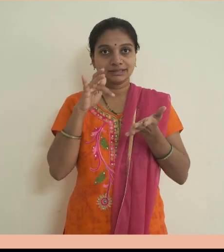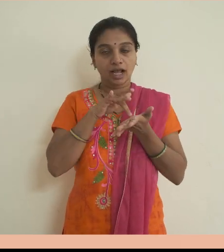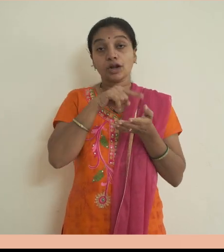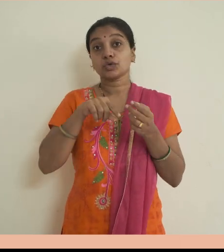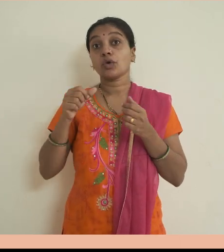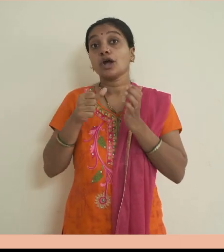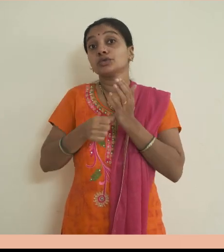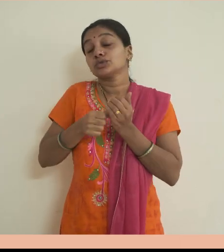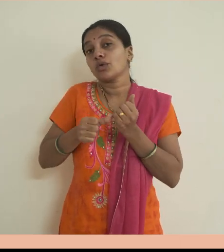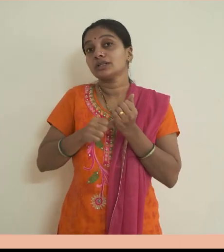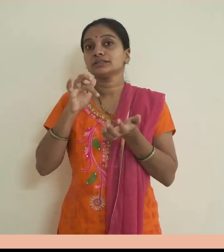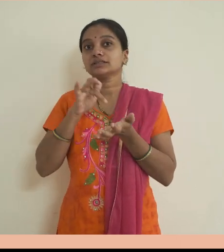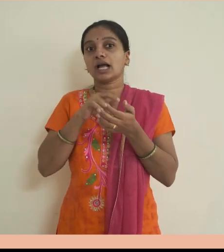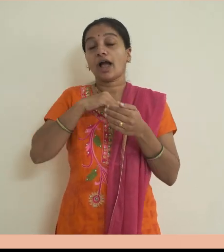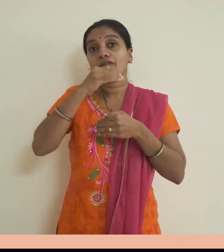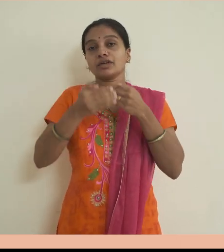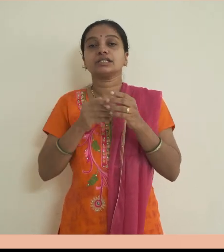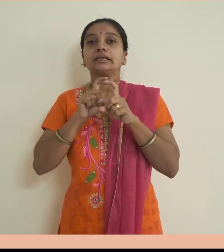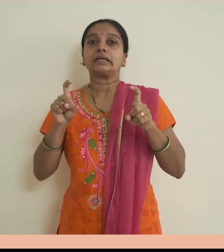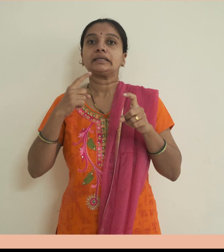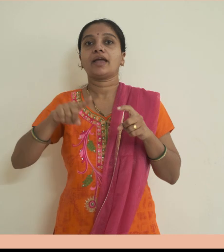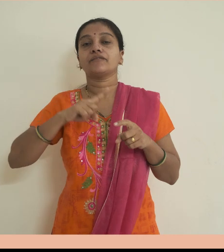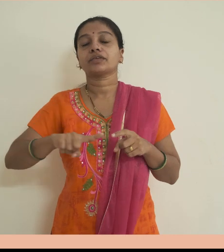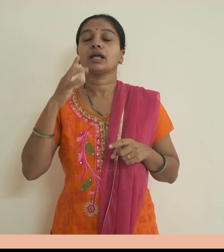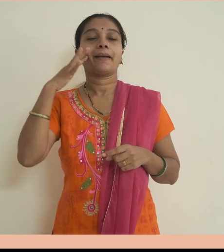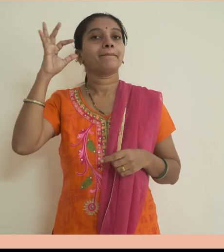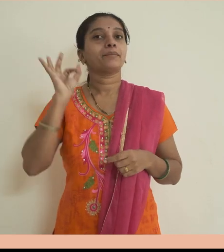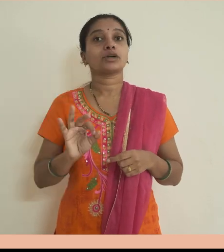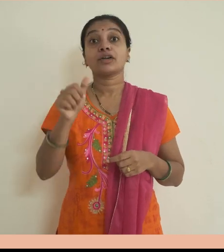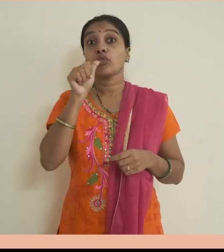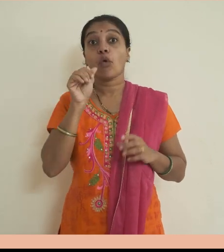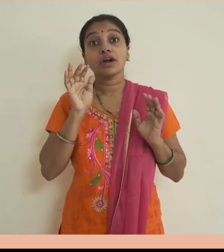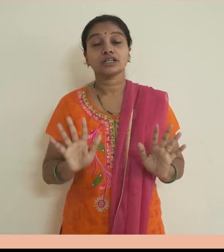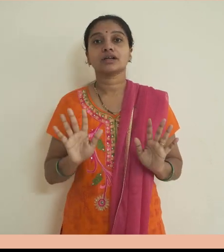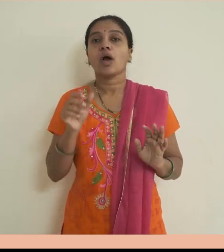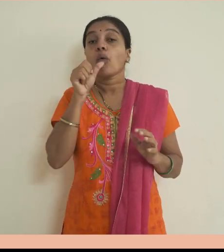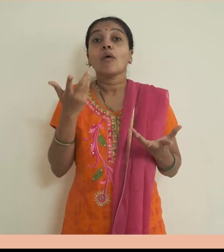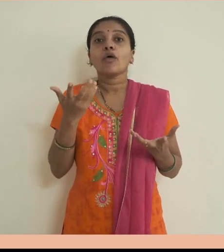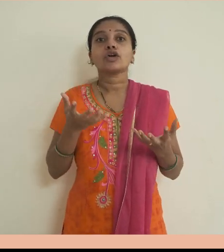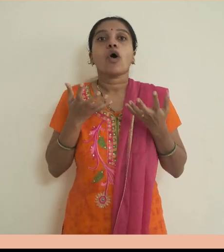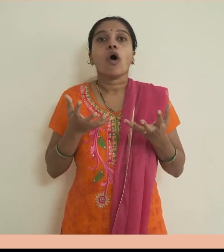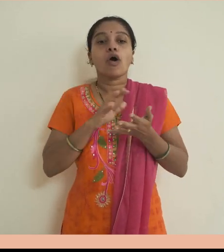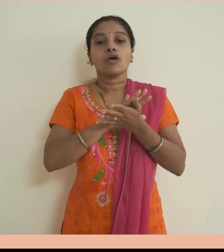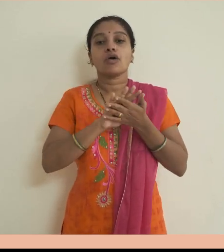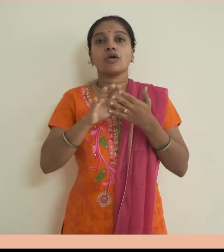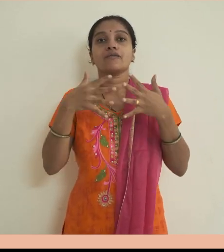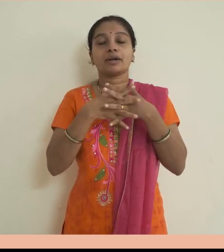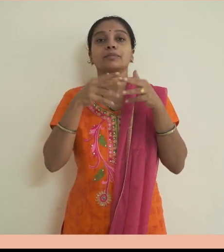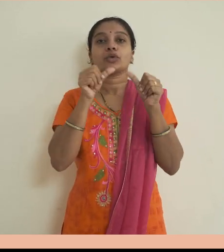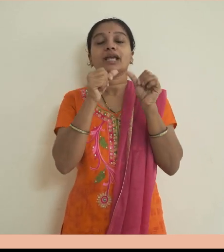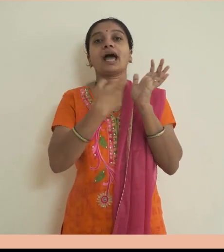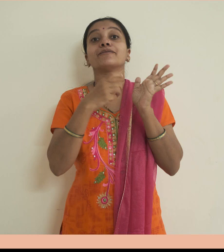to anus, in order to prevent any kind of infection. One should always use warm